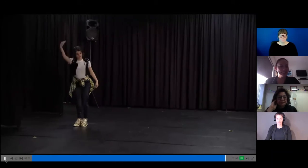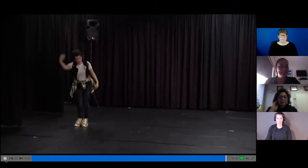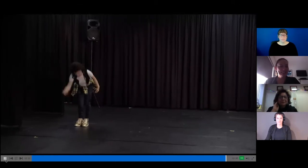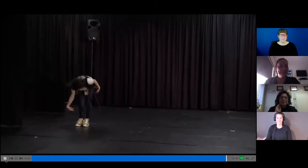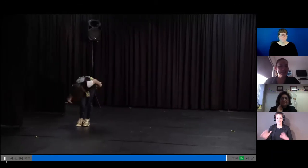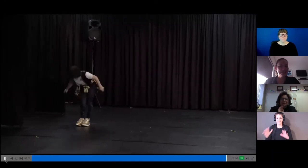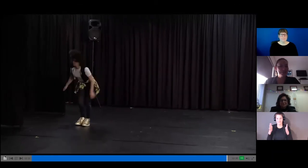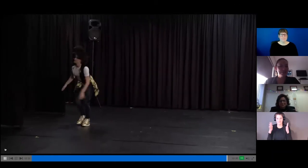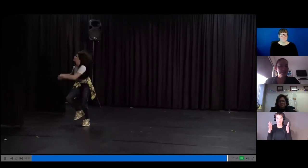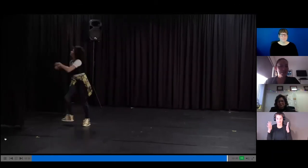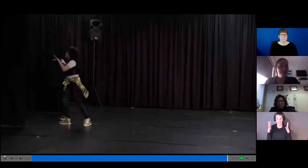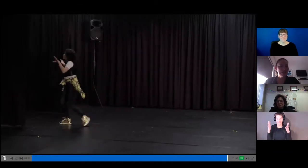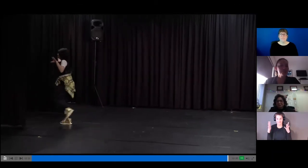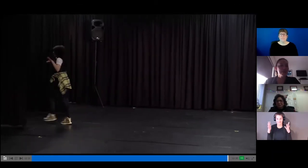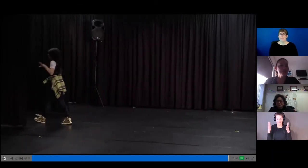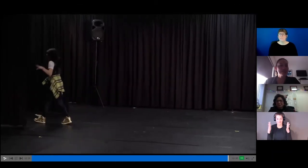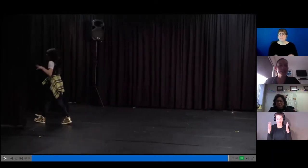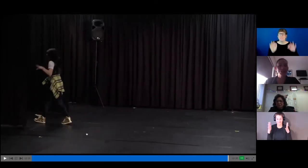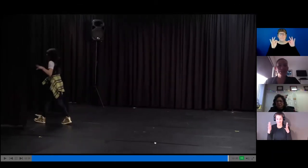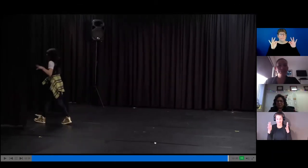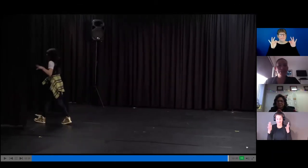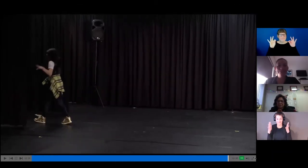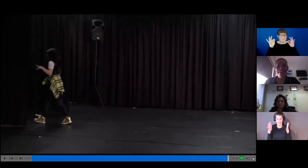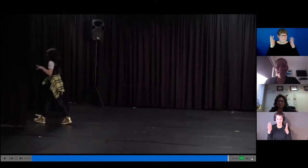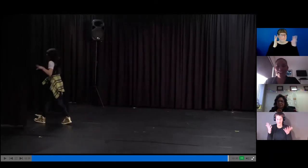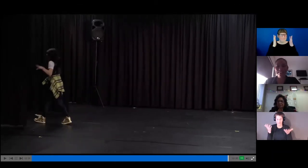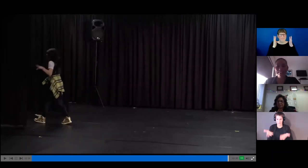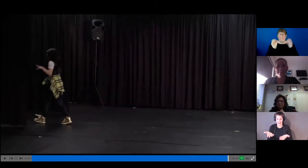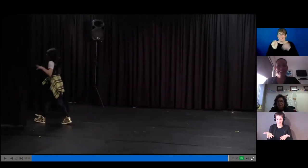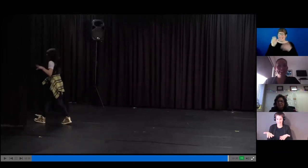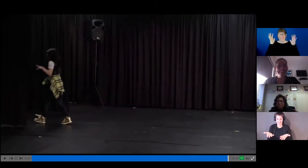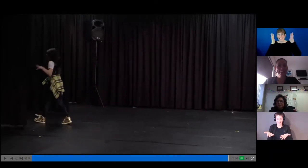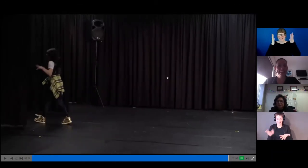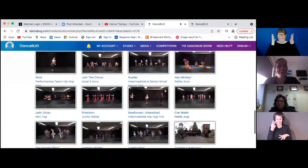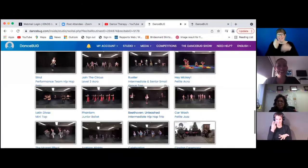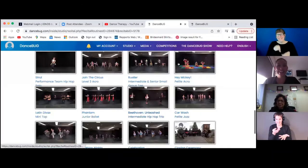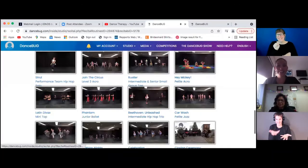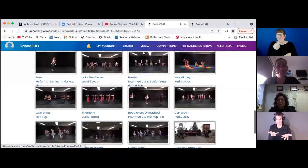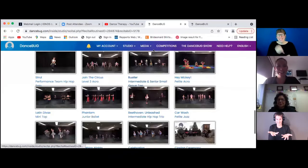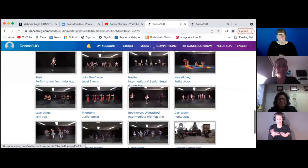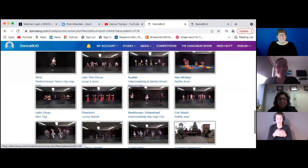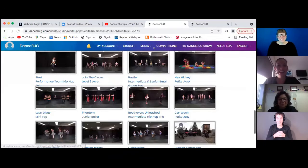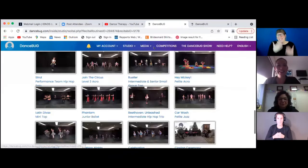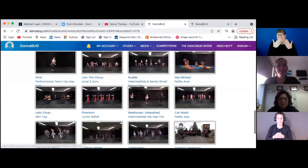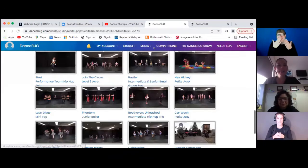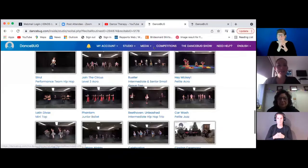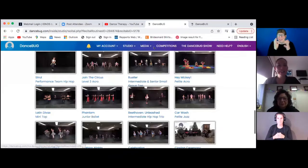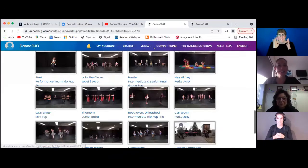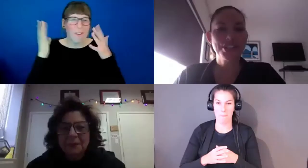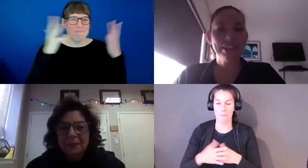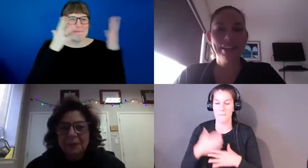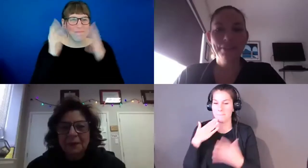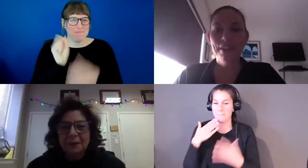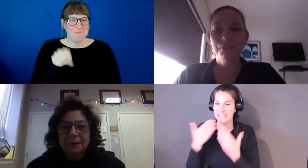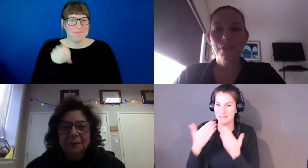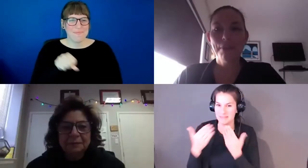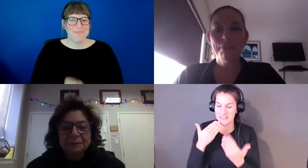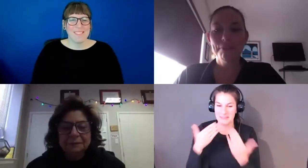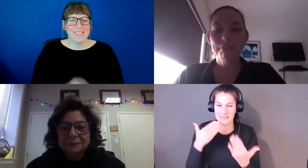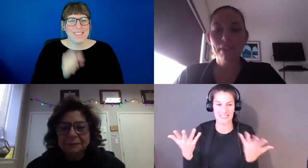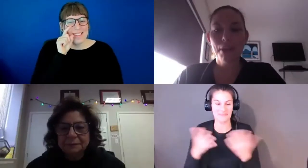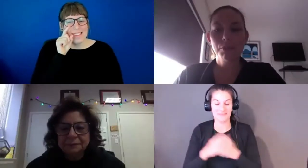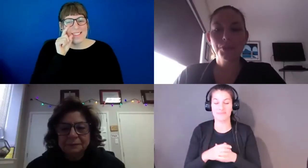Yes. There we go. So that was actually from, yes, thank you, thank you. So that was actually